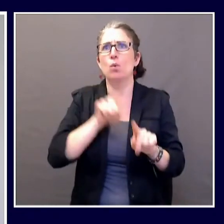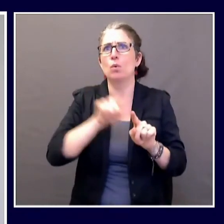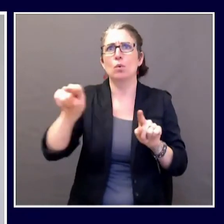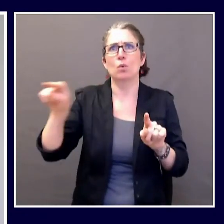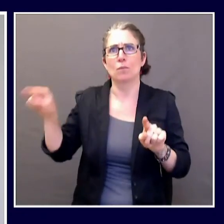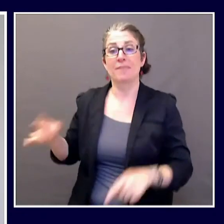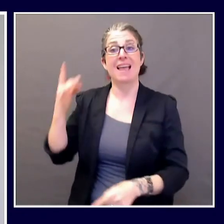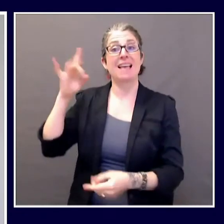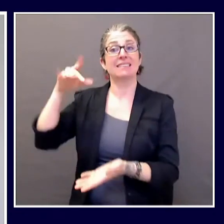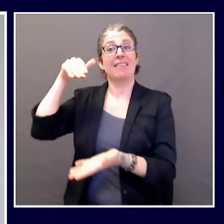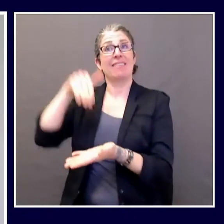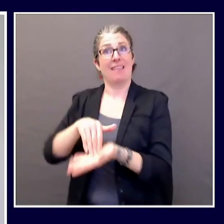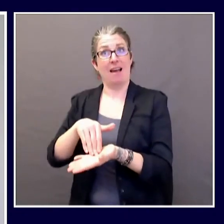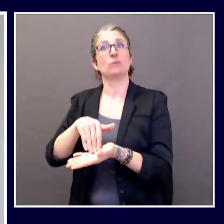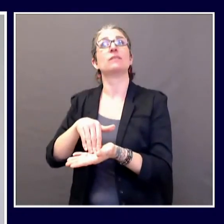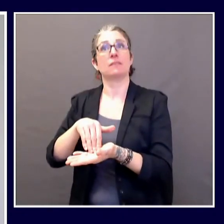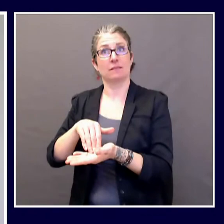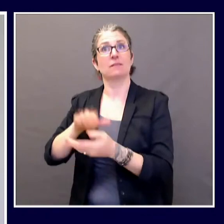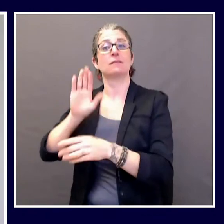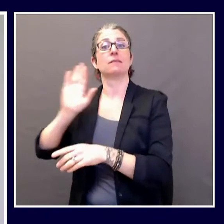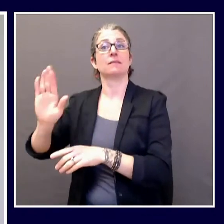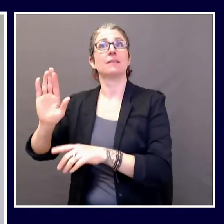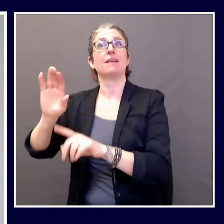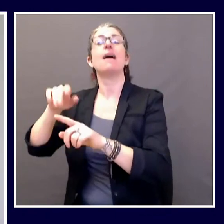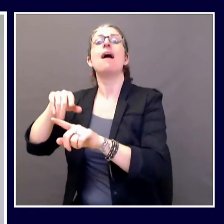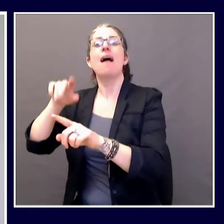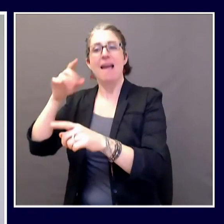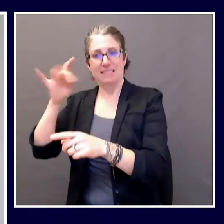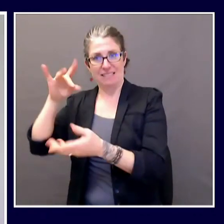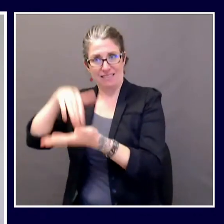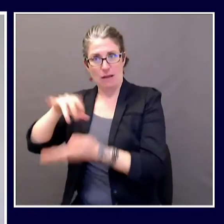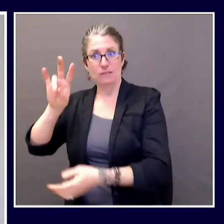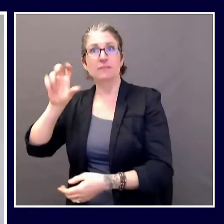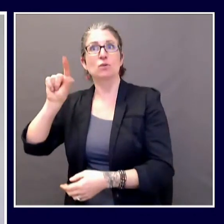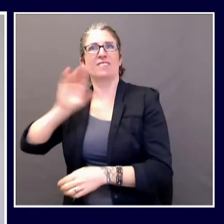18,720 are doses of Pfizer vaccine, and